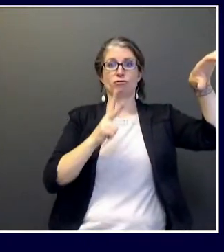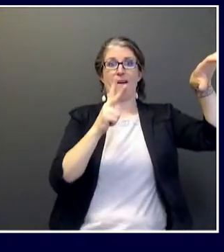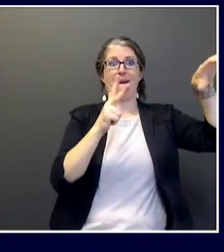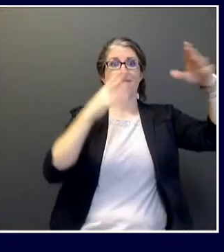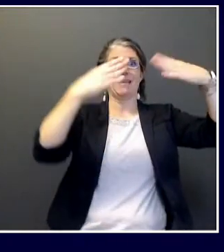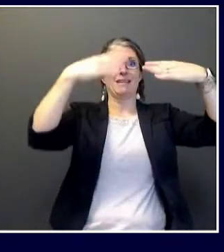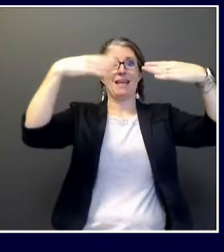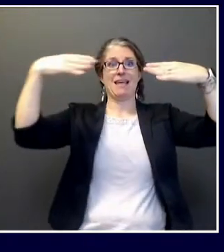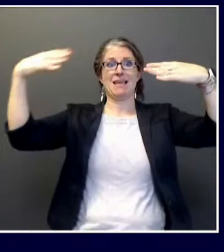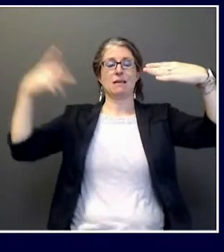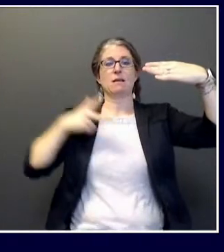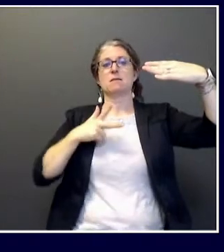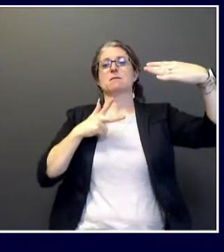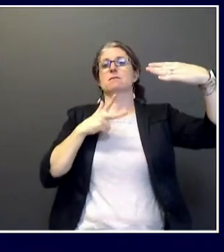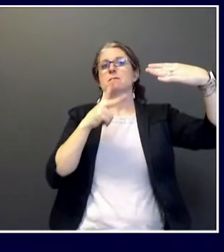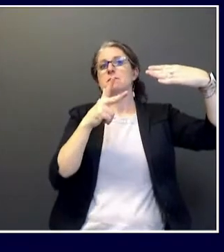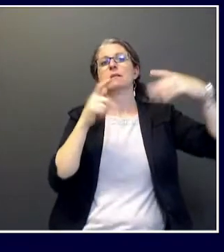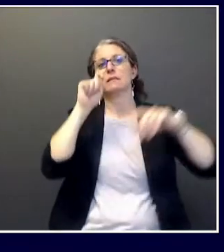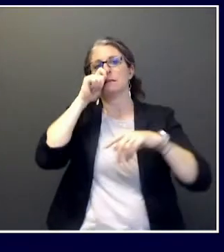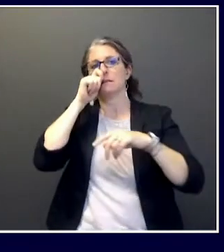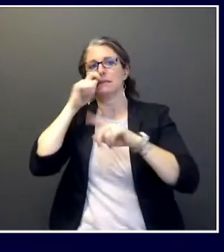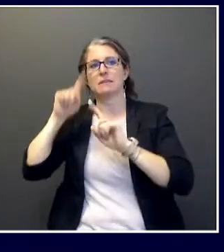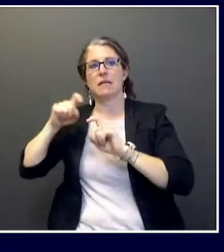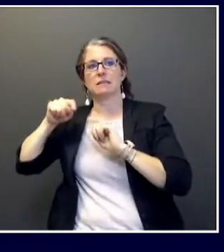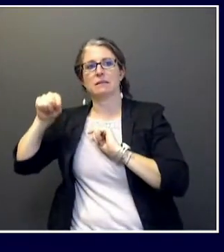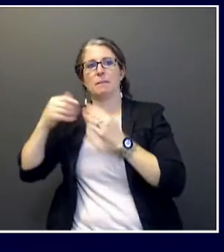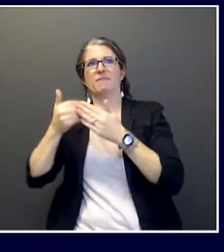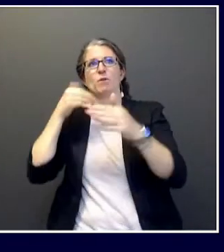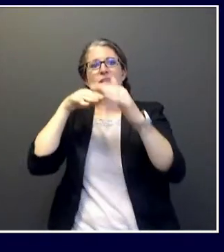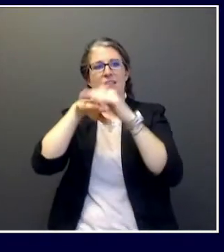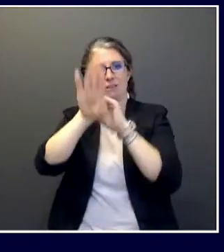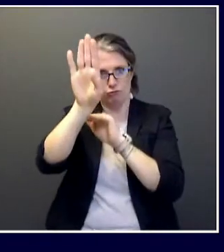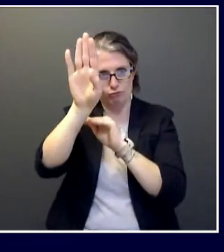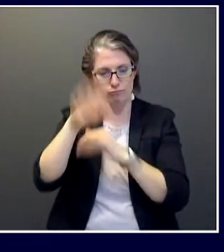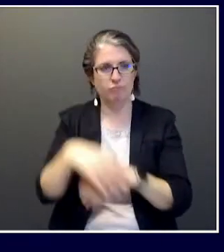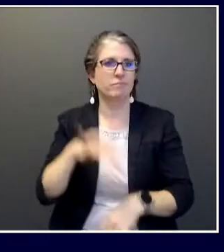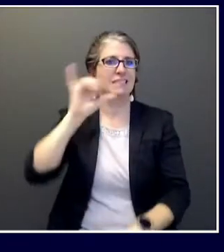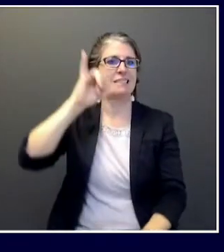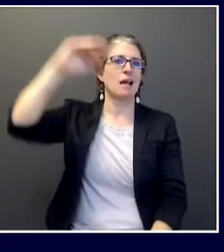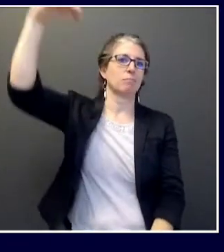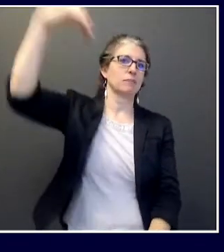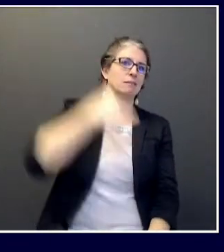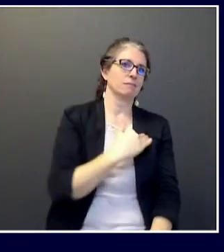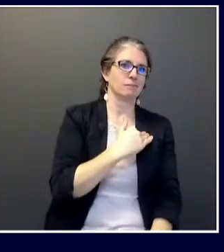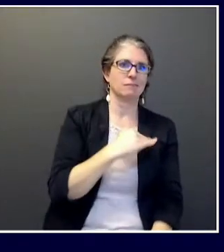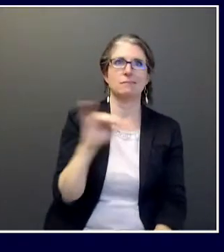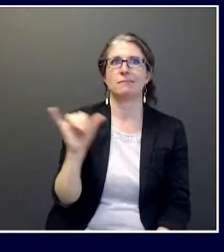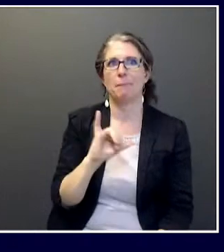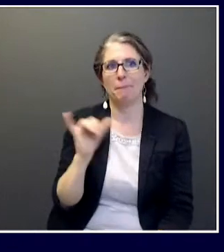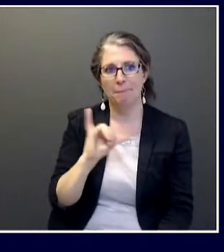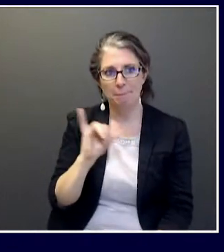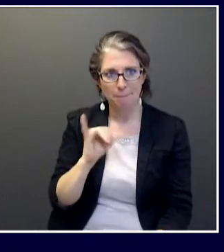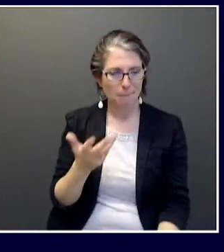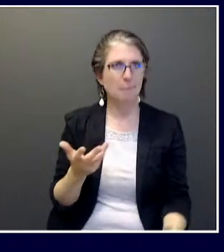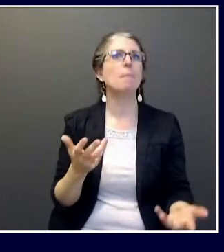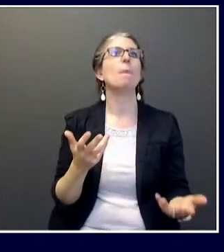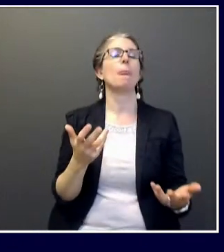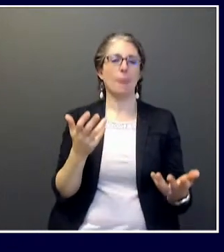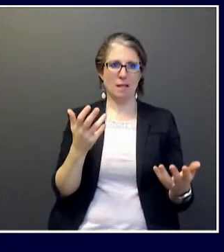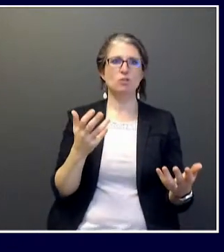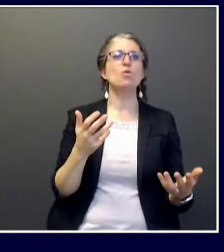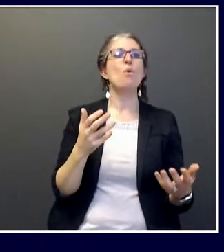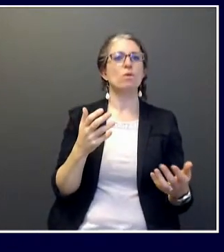those testing options? We don't yet have real specifics on how that testing expansion will be happening, but it